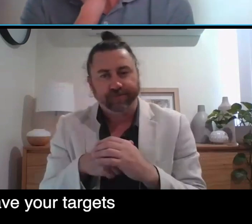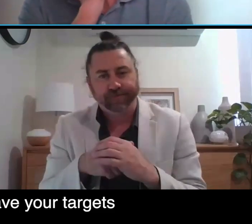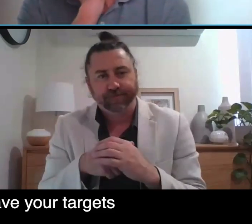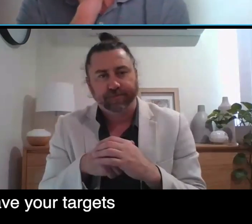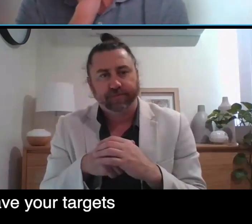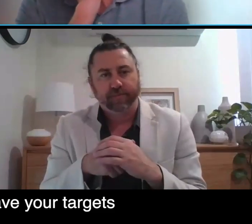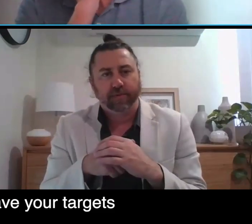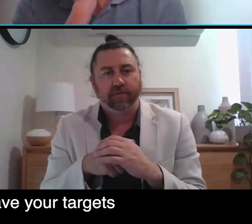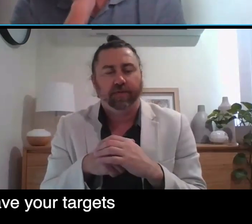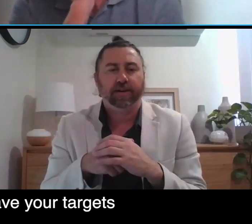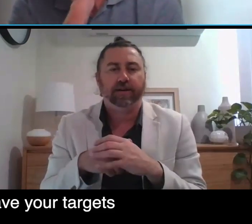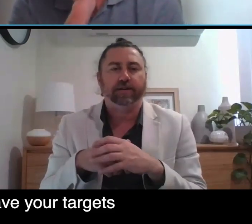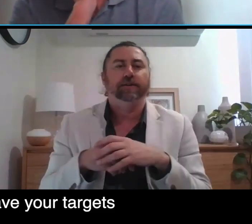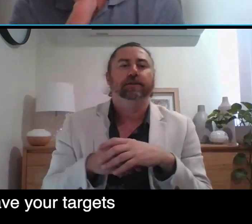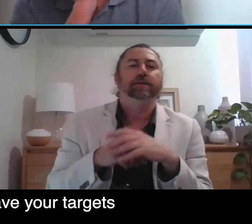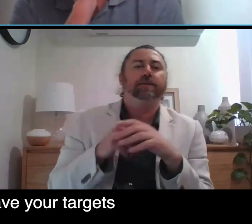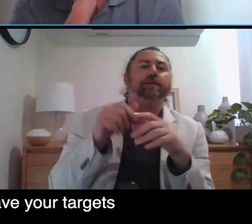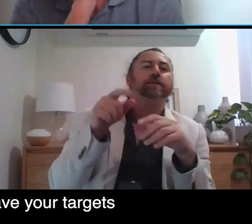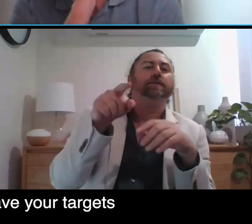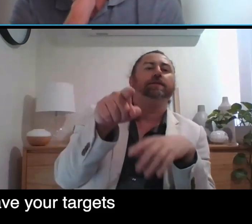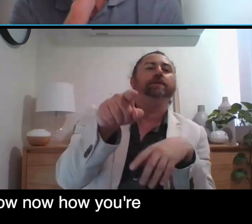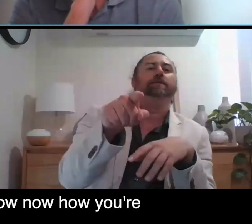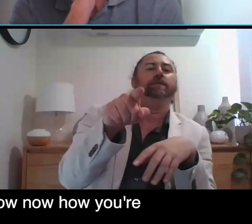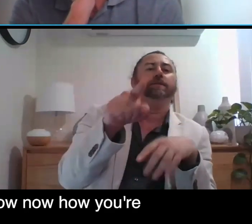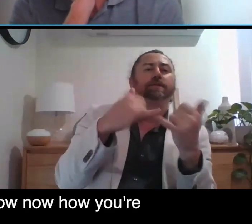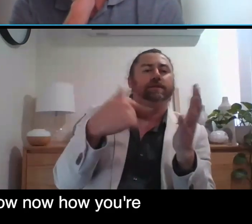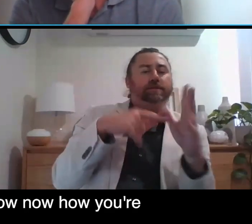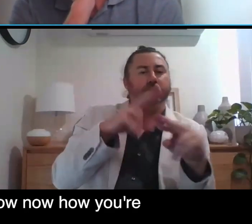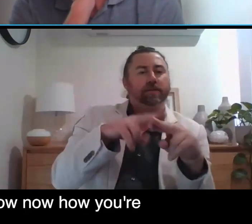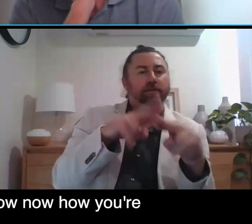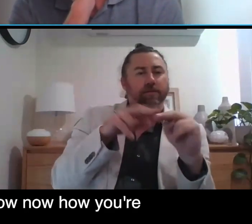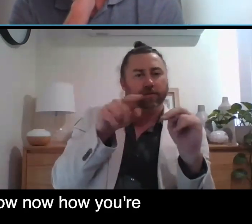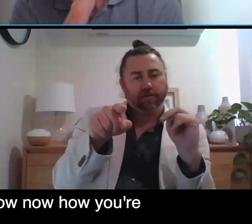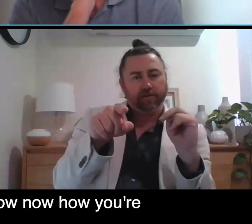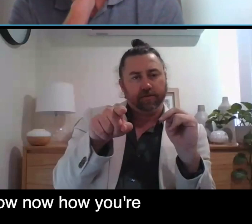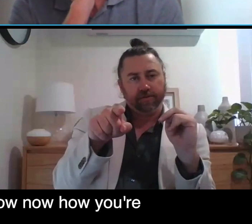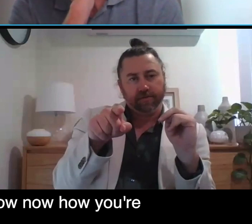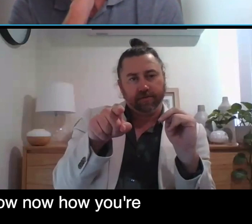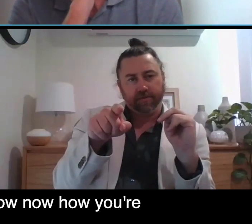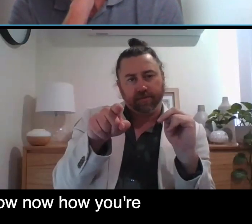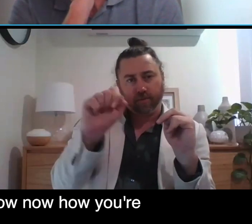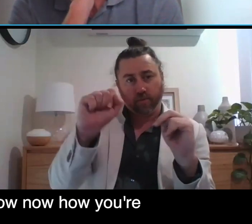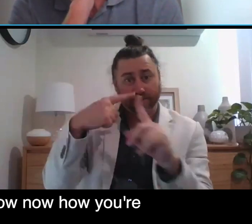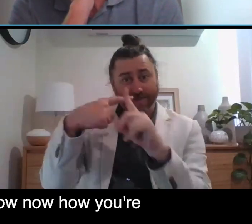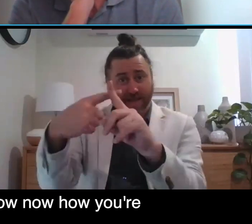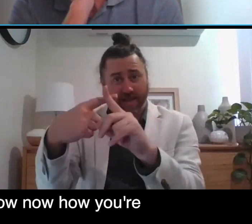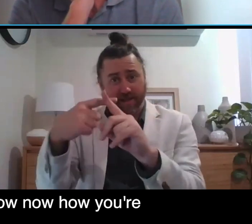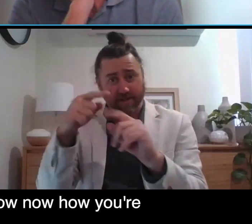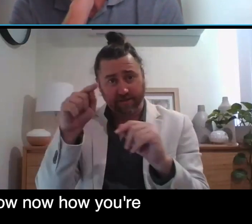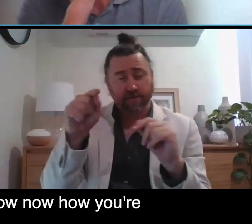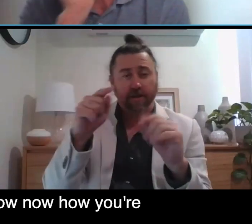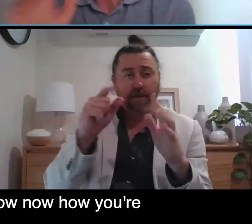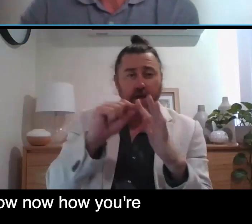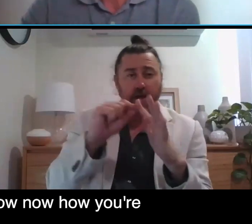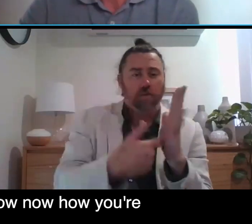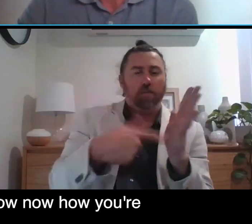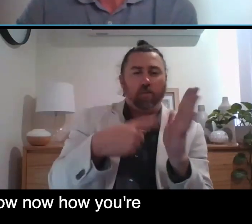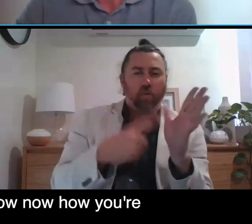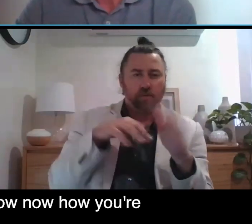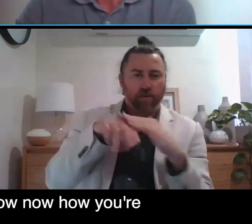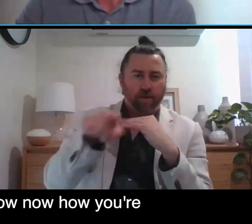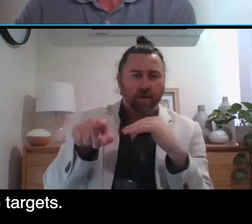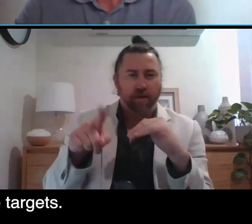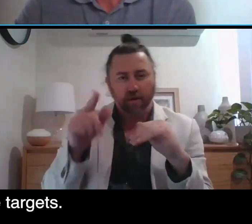With respect to staffing, you'll have your targets available in the portal, and you'll